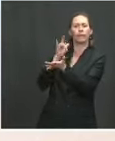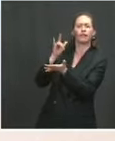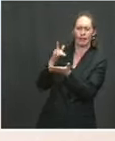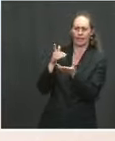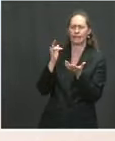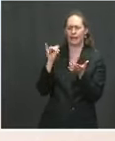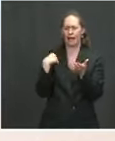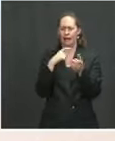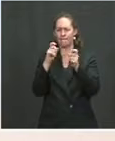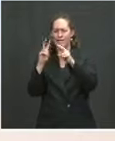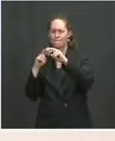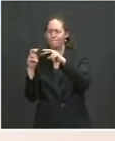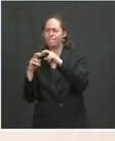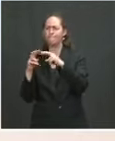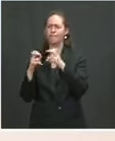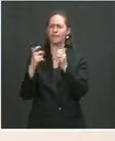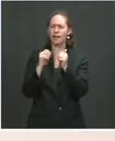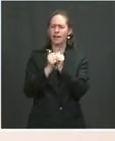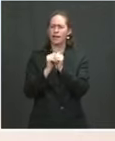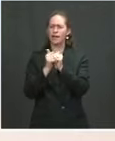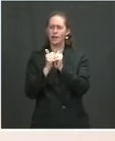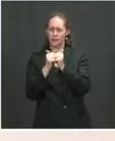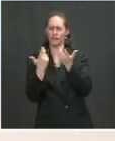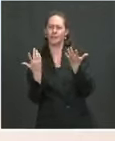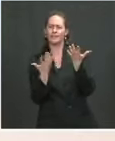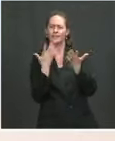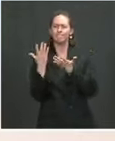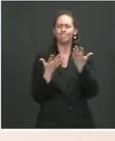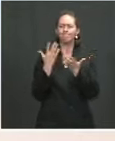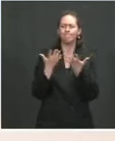our national security team, and we'll assess what additional needs might be needed. And one last bit of housekeeping. Last month,